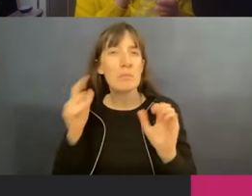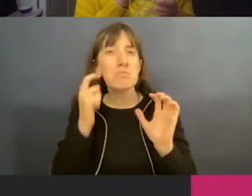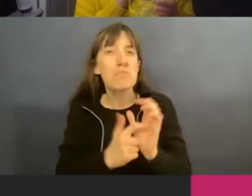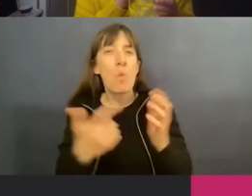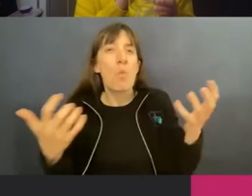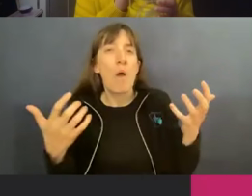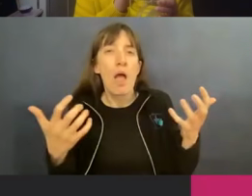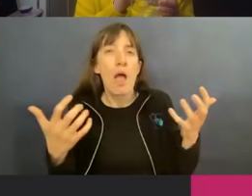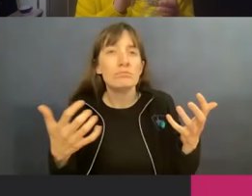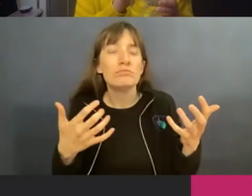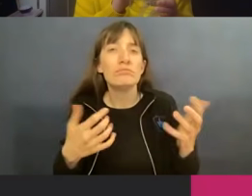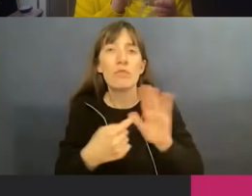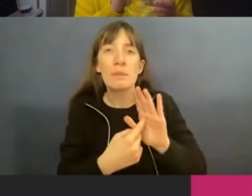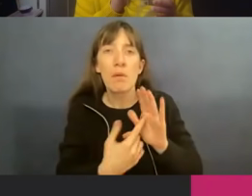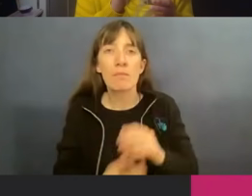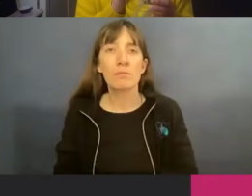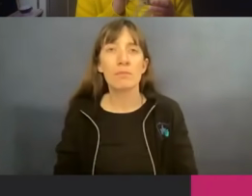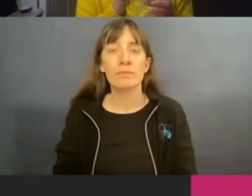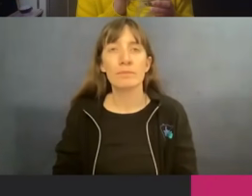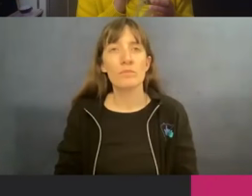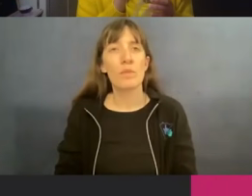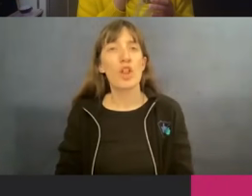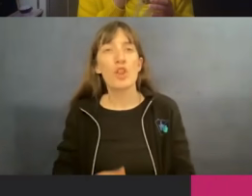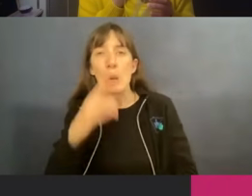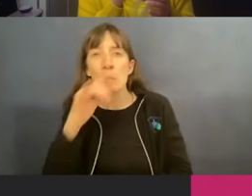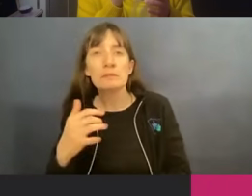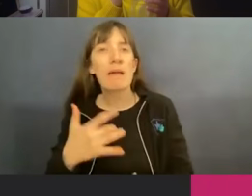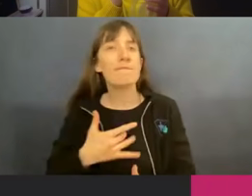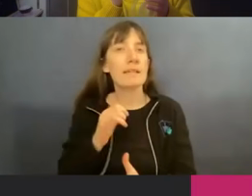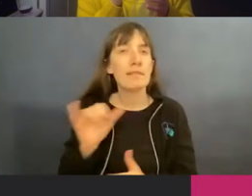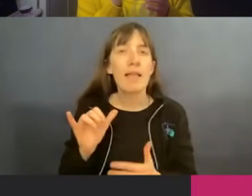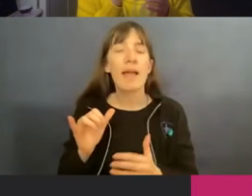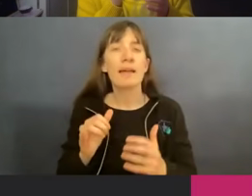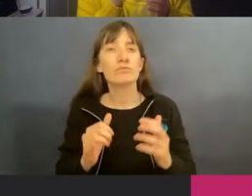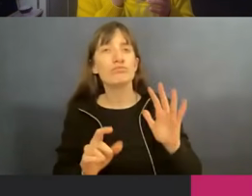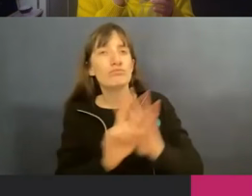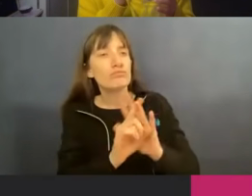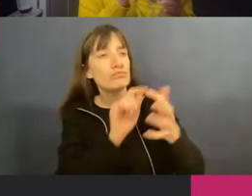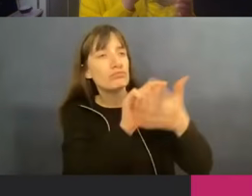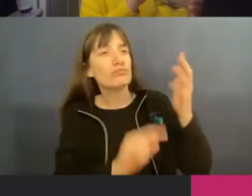about what that looks like and what that feels like? What are indicators that they don't have it?